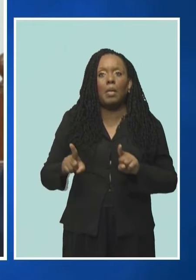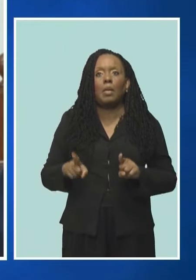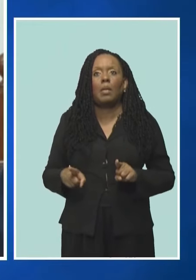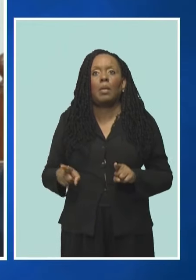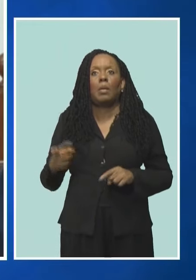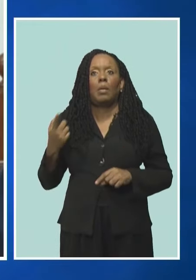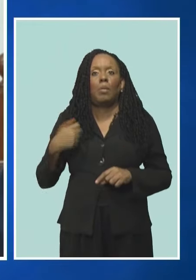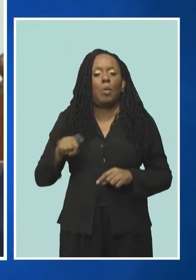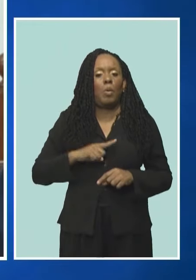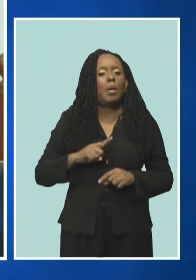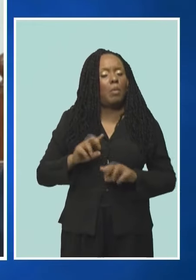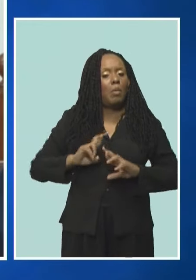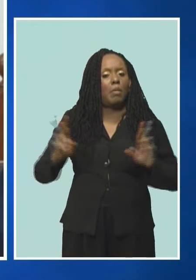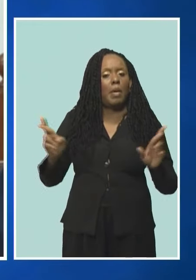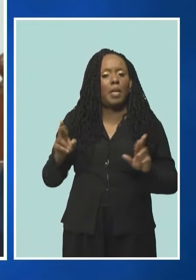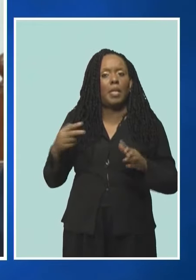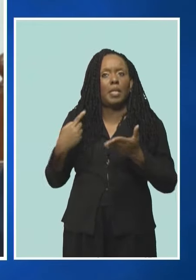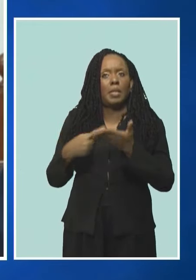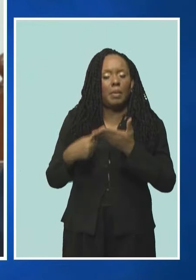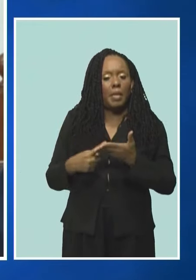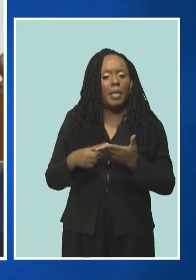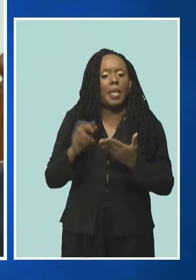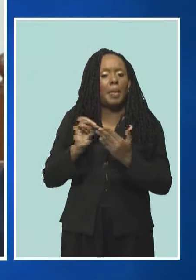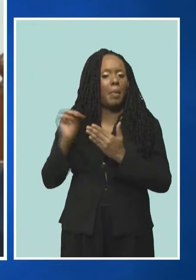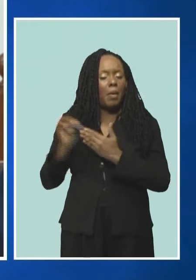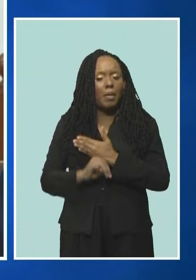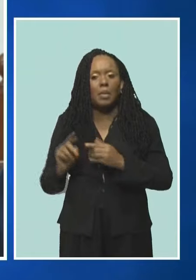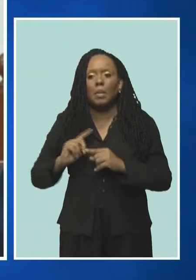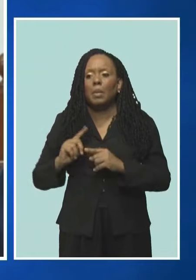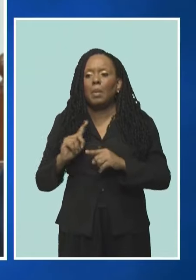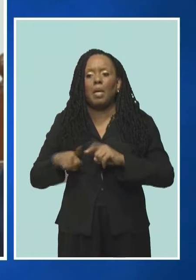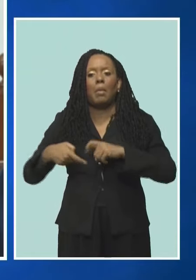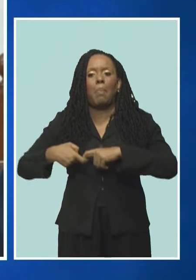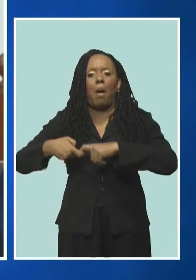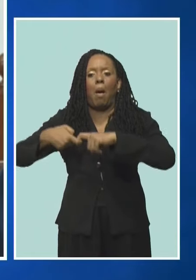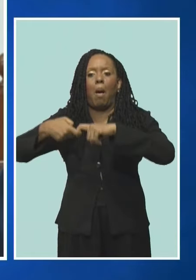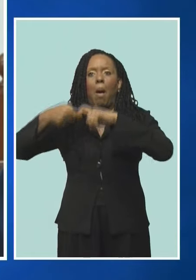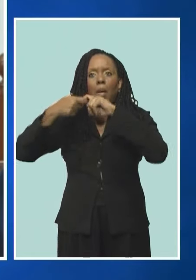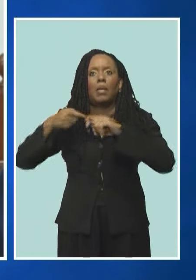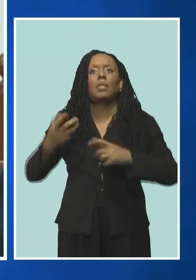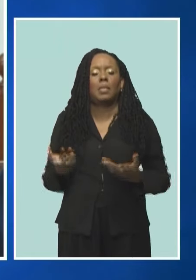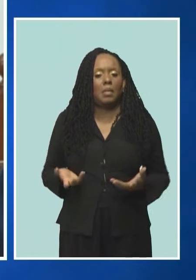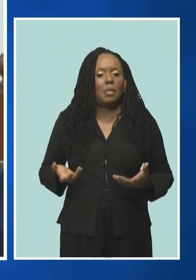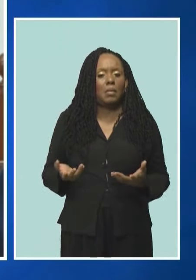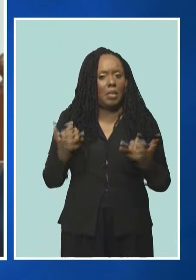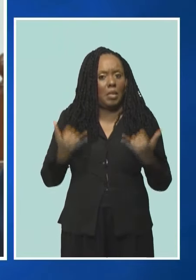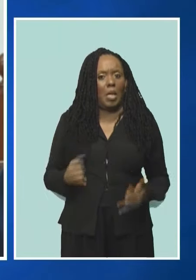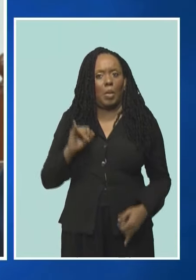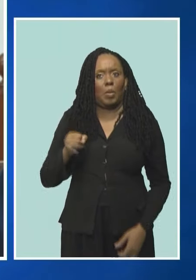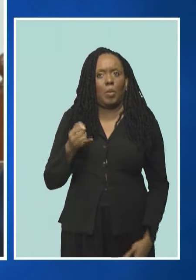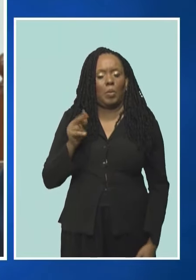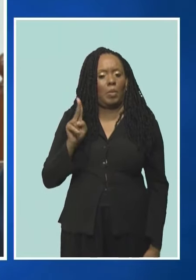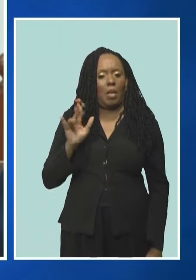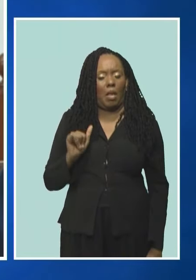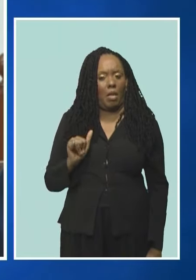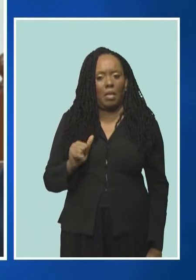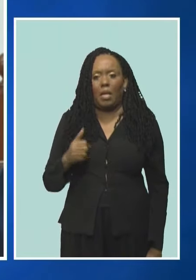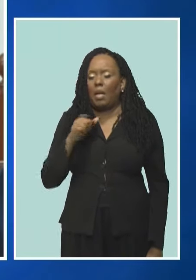March. We're in July, Mr. President, so I do not accept that as an excuse. What I'm asking for